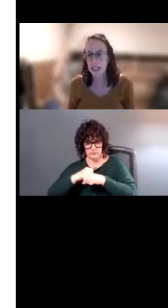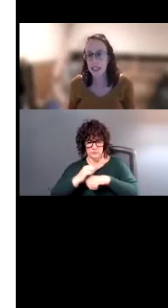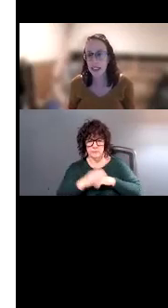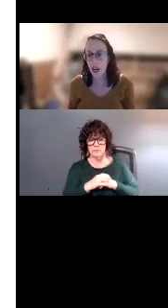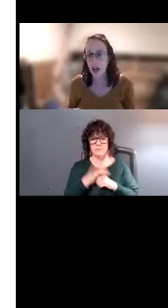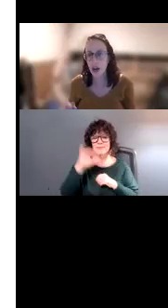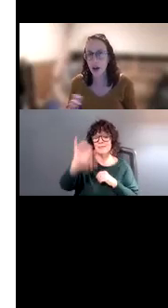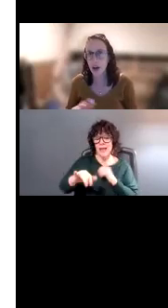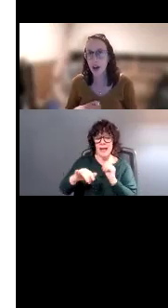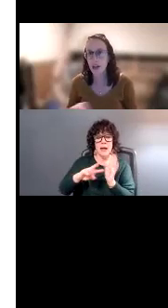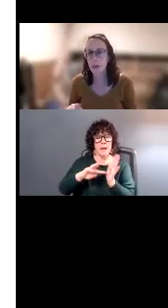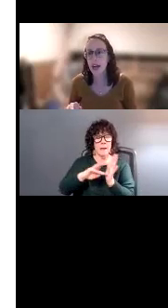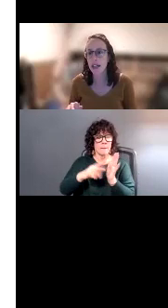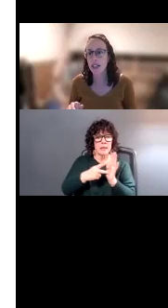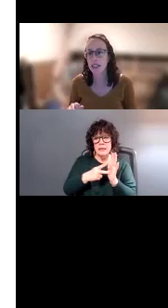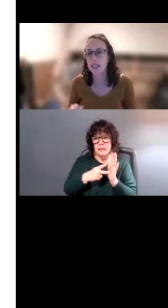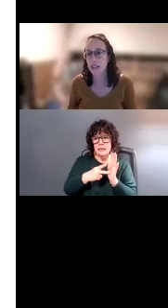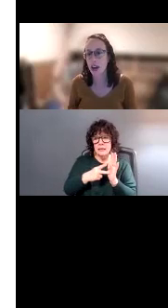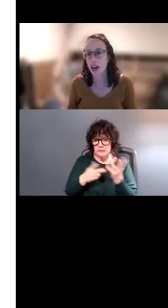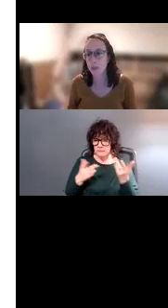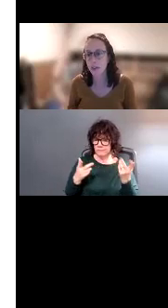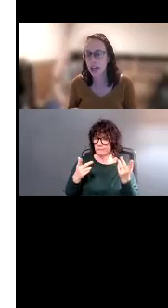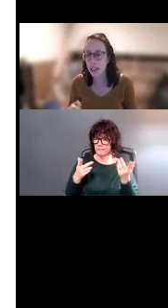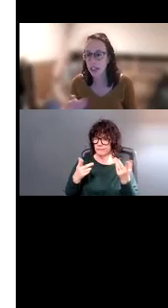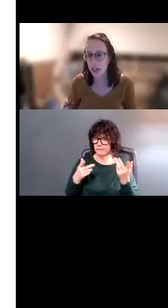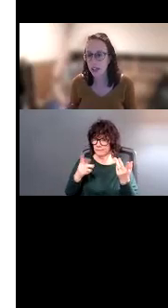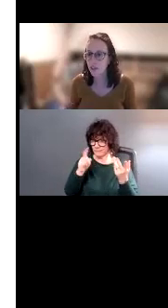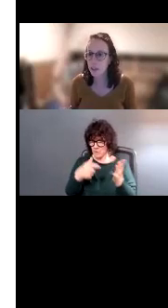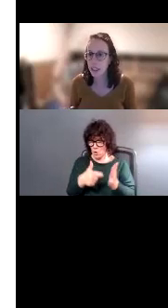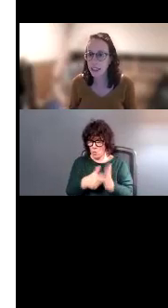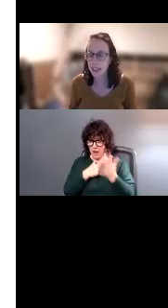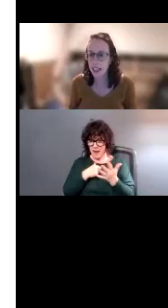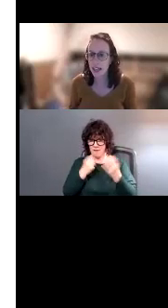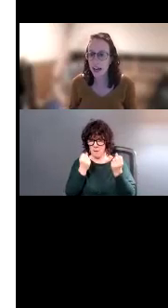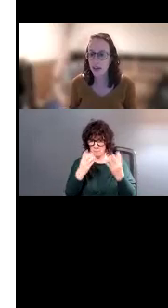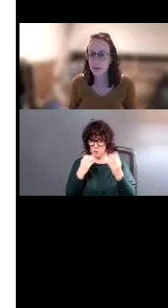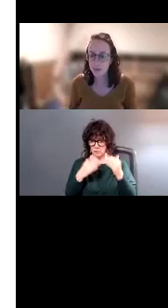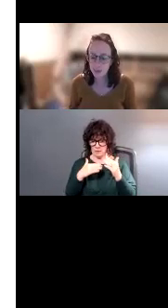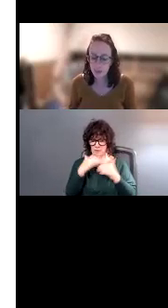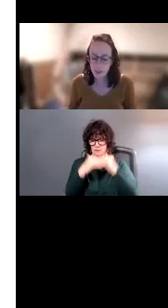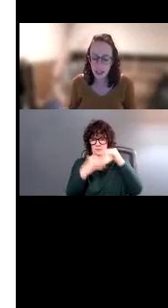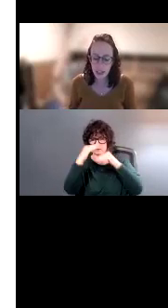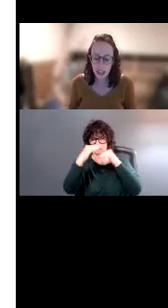it doesn't automatically stop any credit from being taken out.